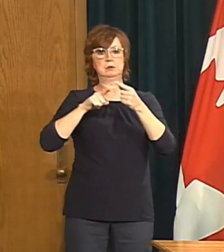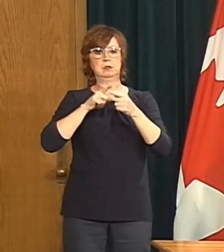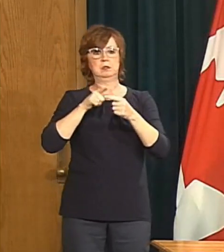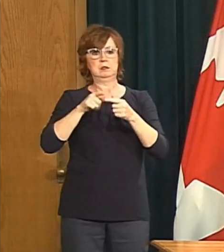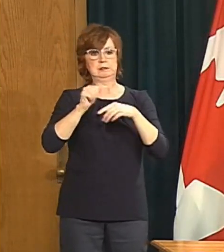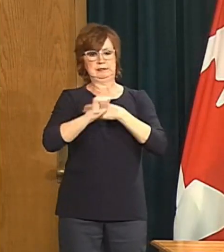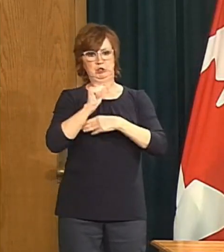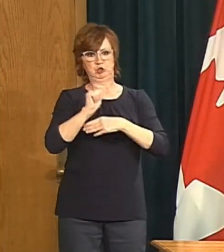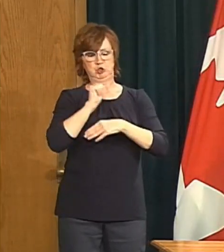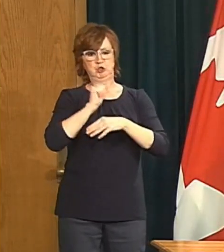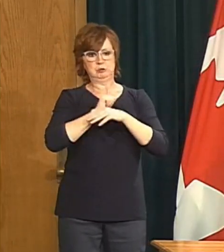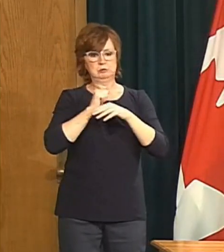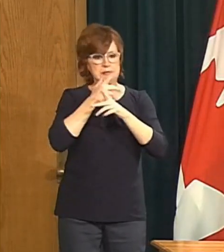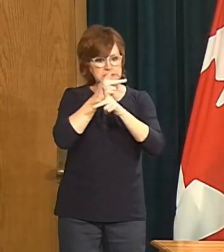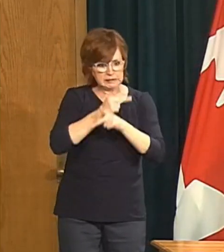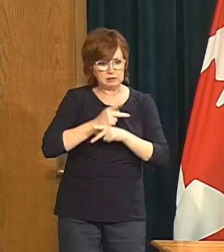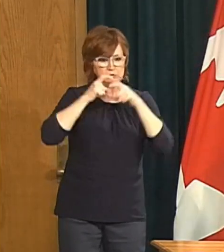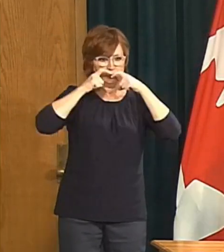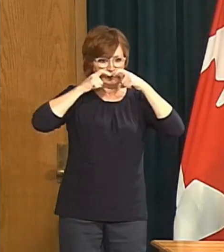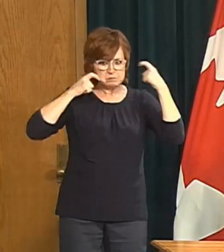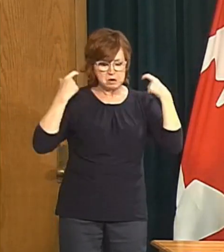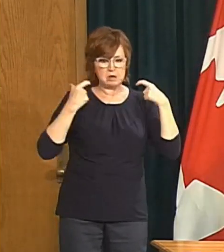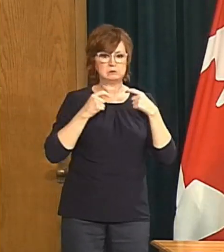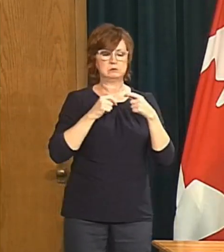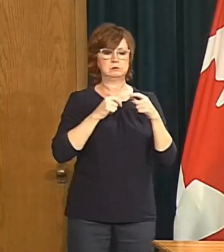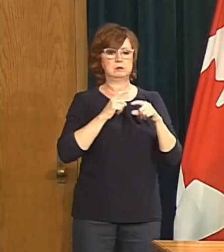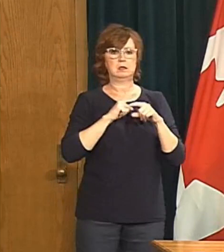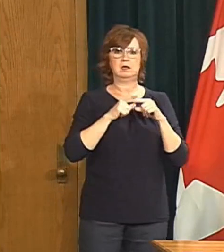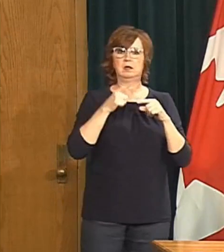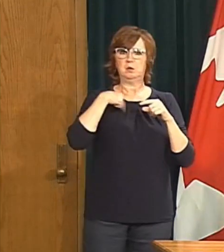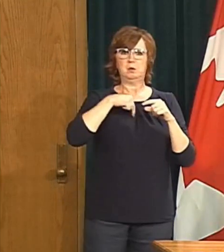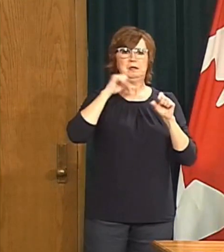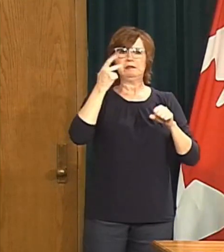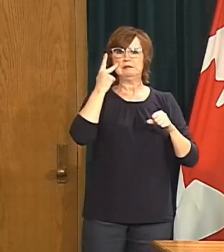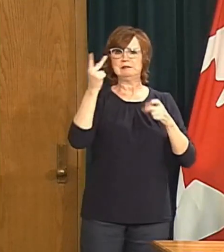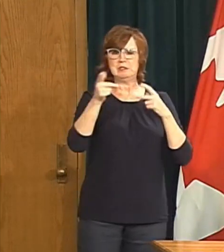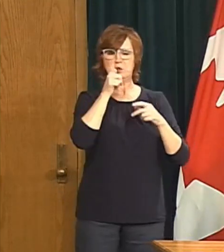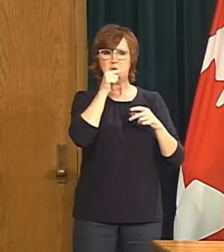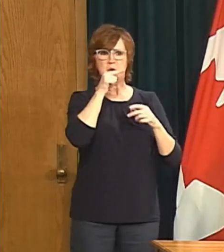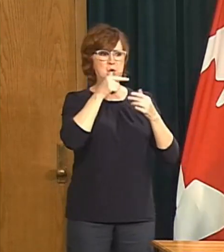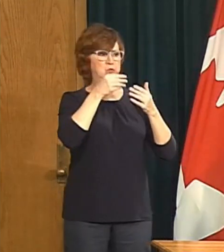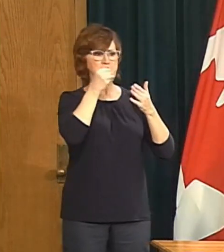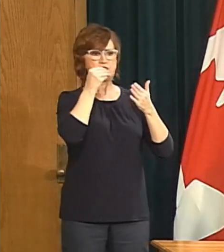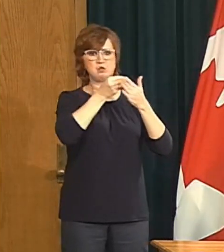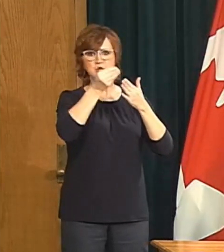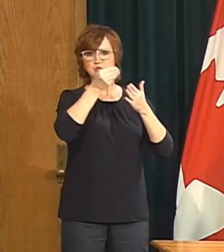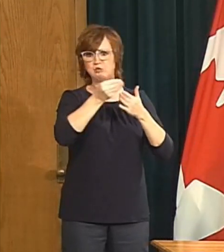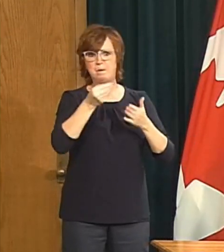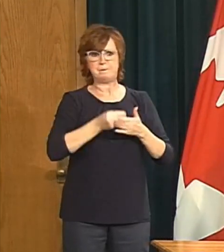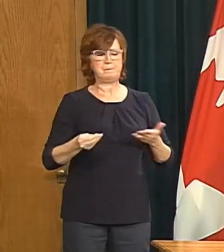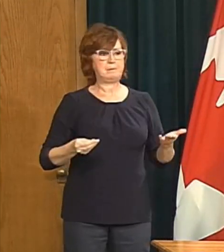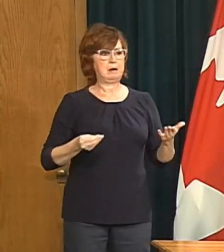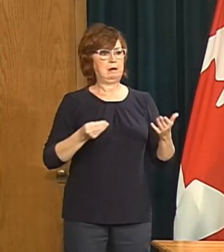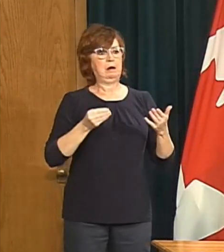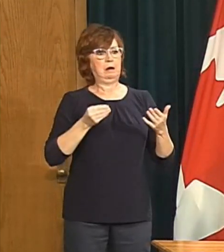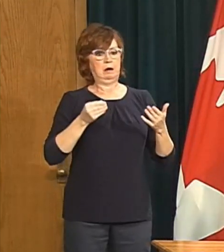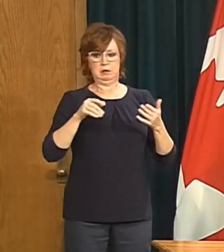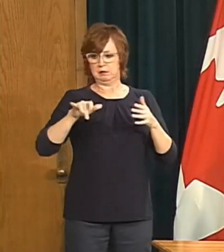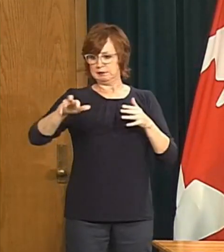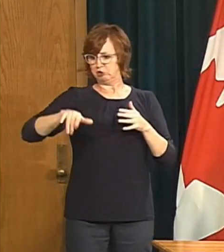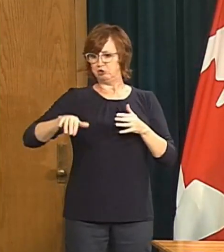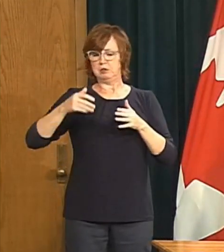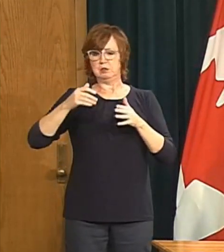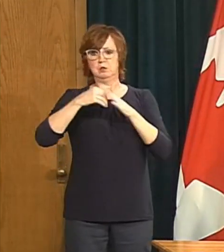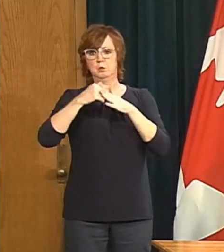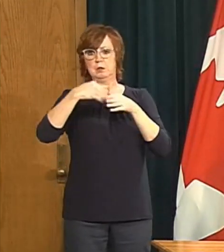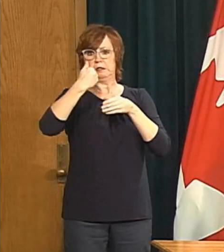that happening very evidently in terms of how we line up and the plexiglass barriers and other kind of measures. Similar